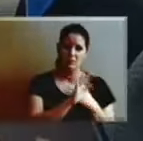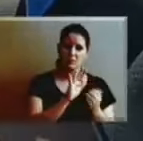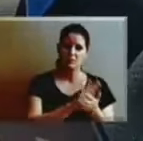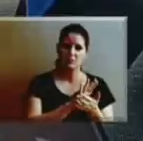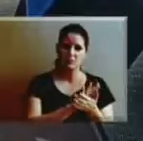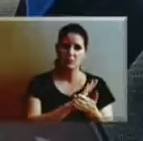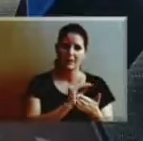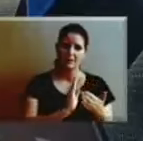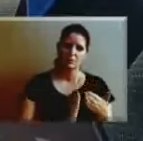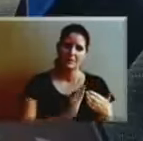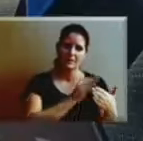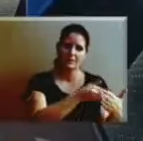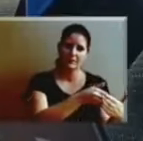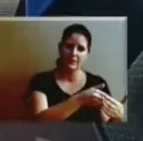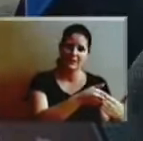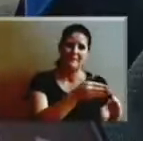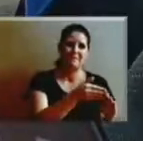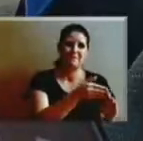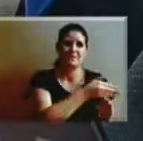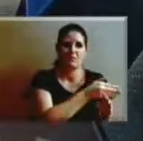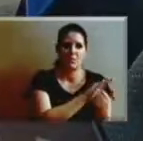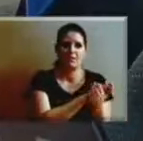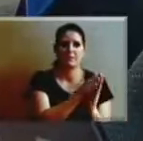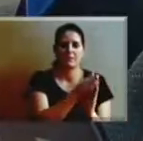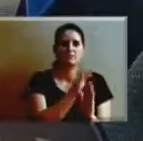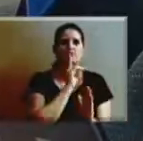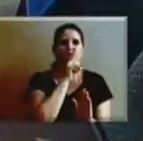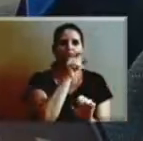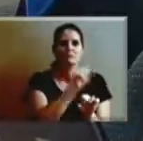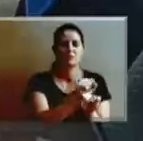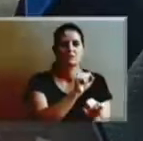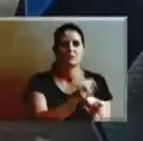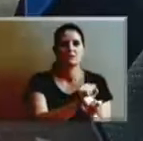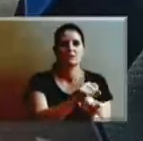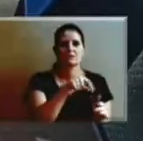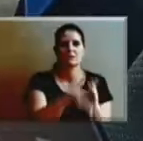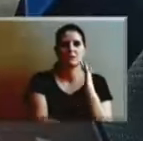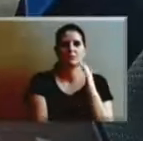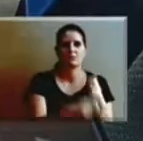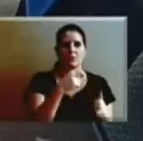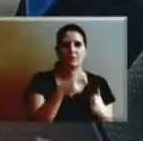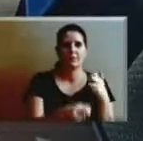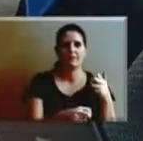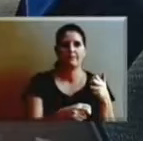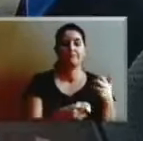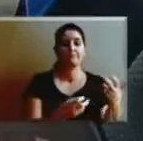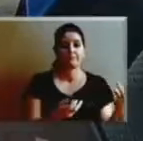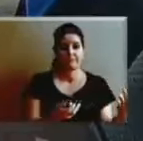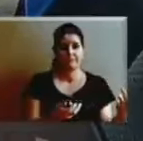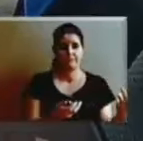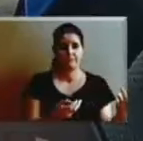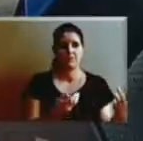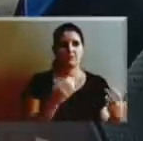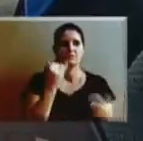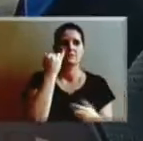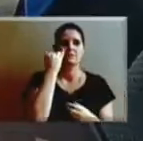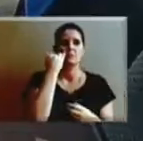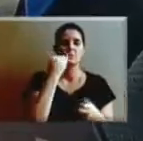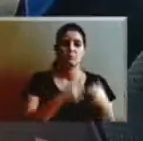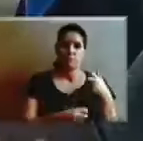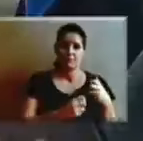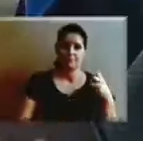with proactive strategies, and then strategies to de-escalate during the moment, and